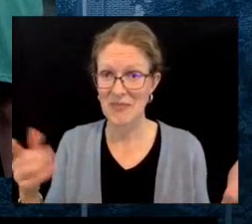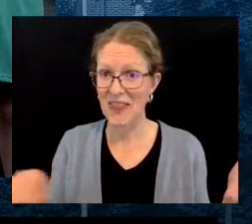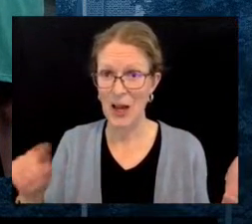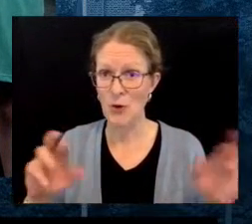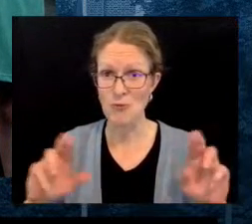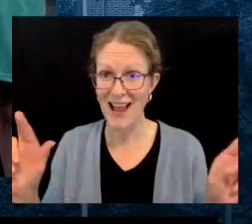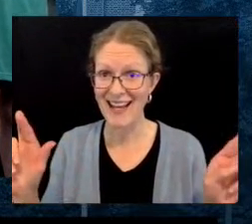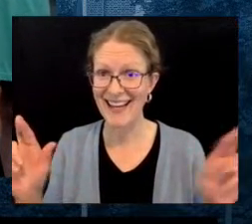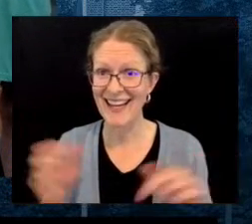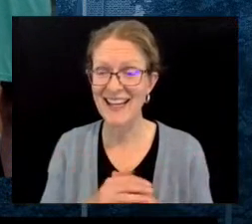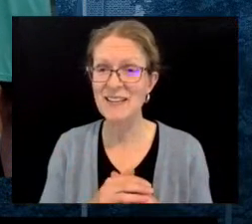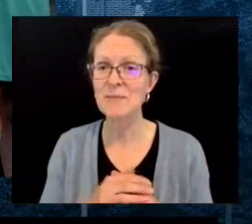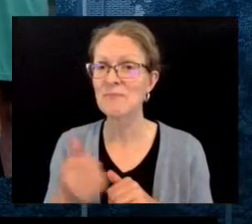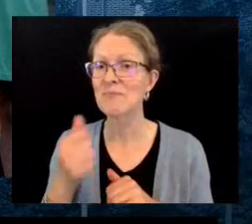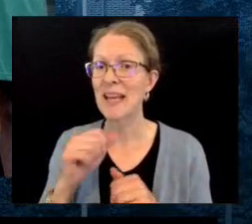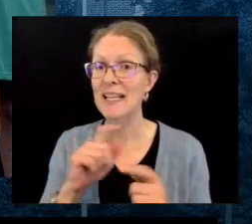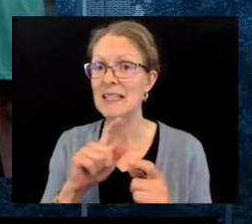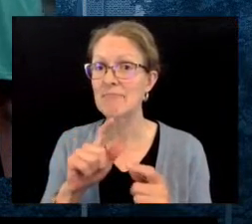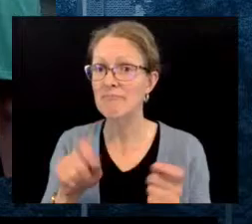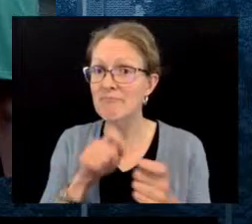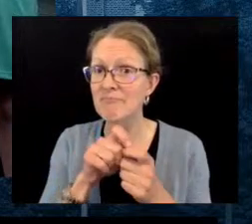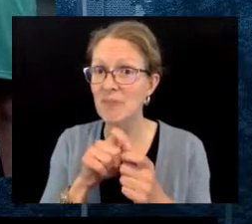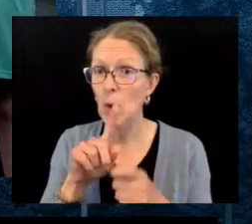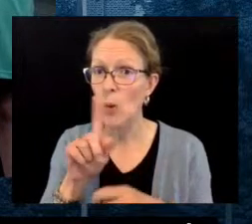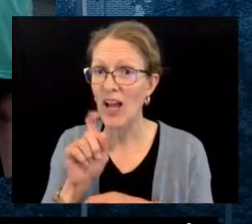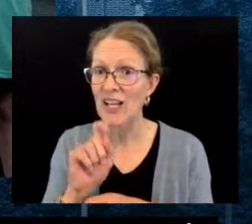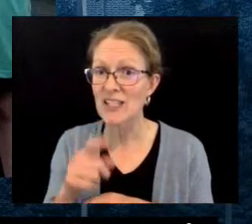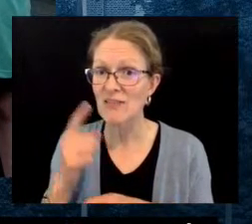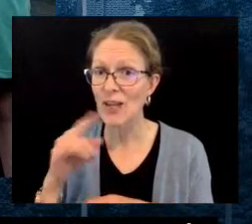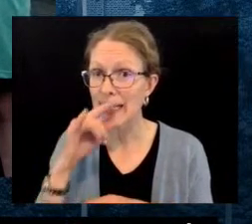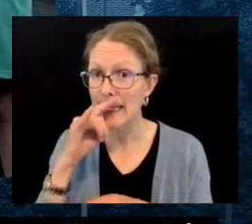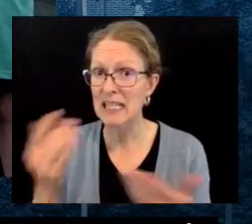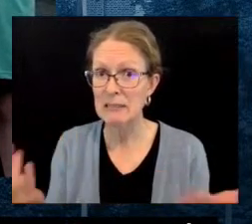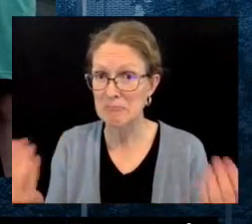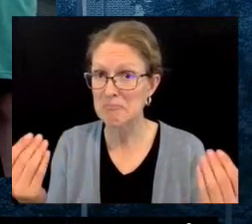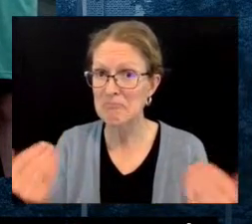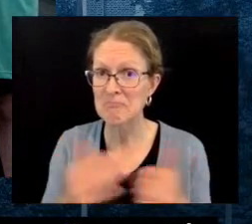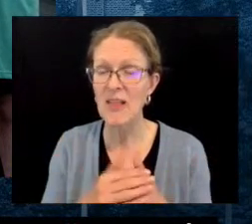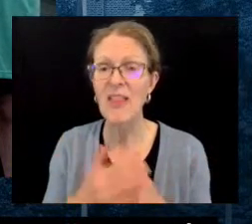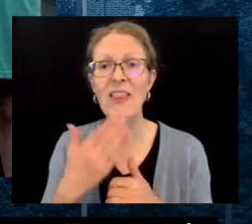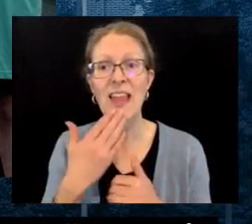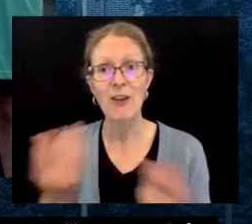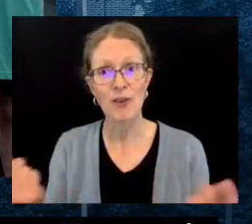have any specific questions for them, feel free to ask away. And we thank you for coming today.